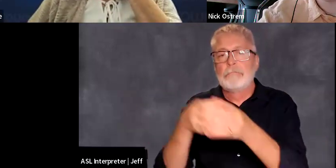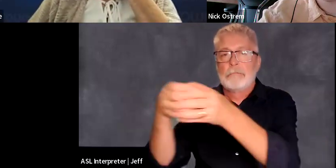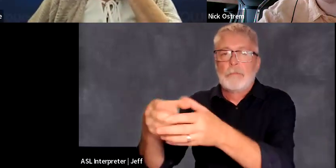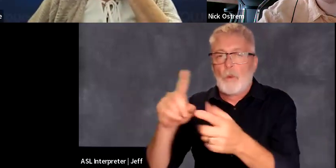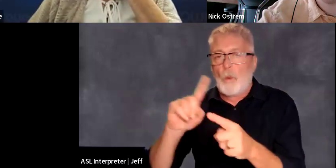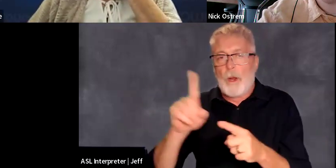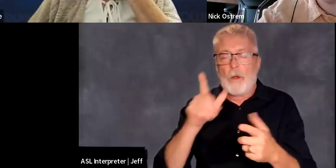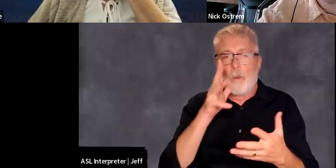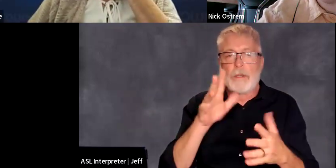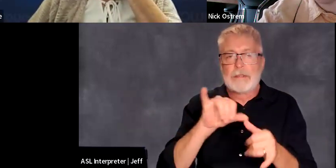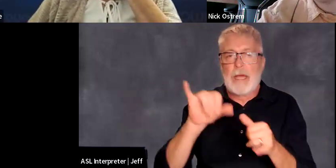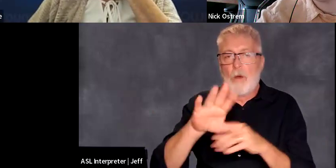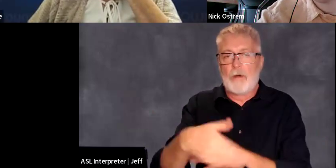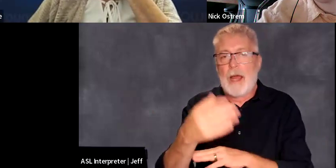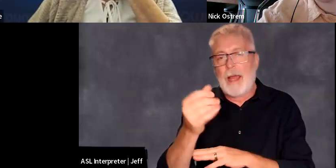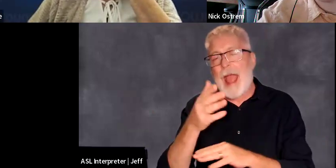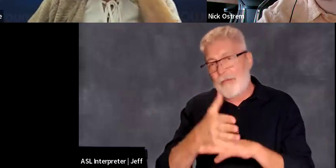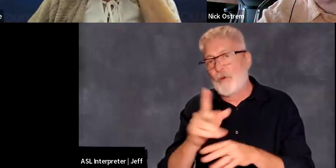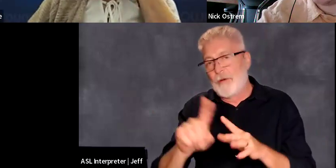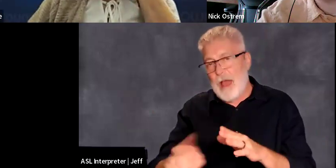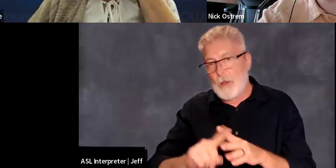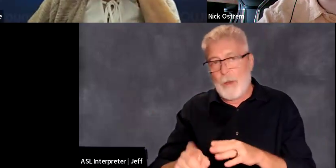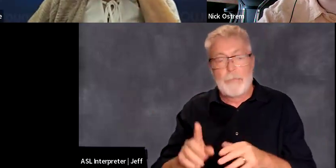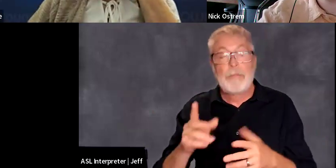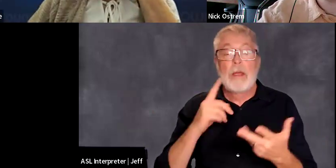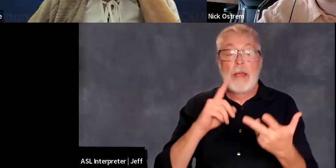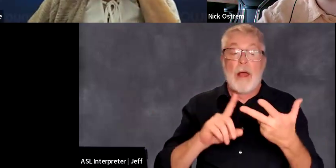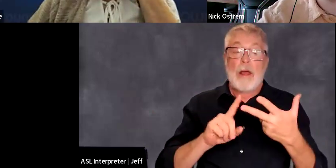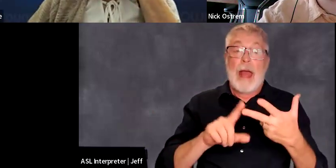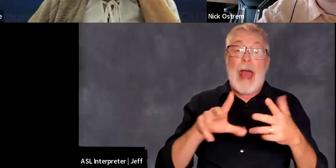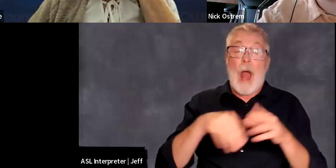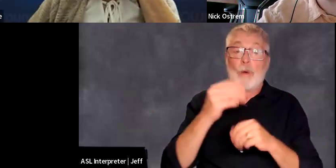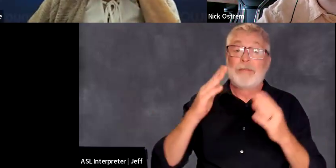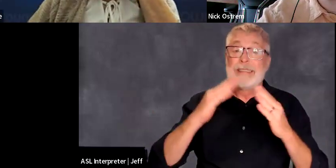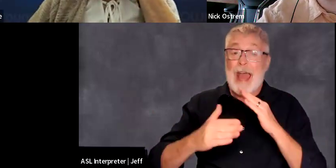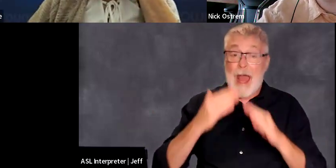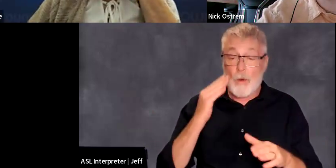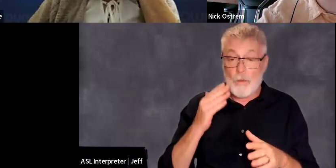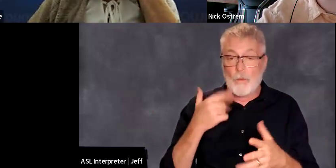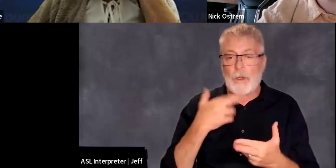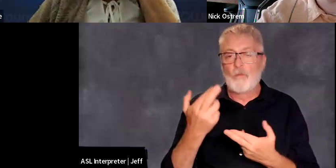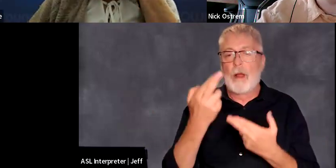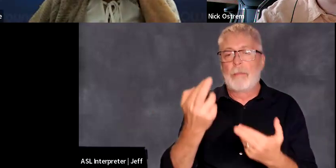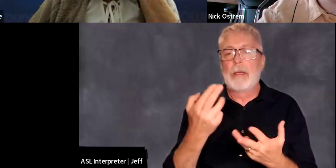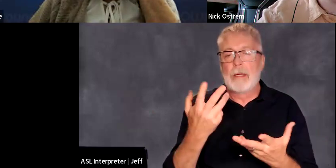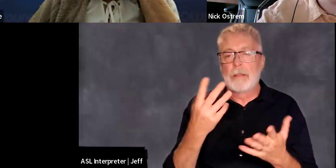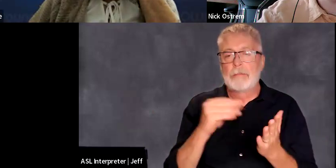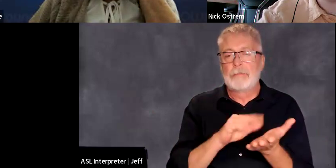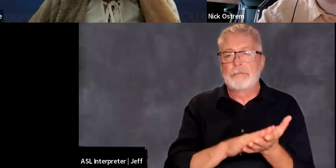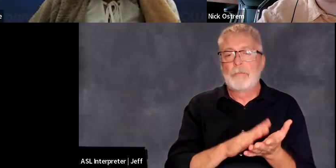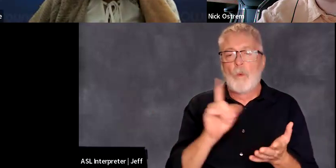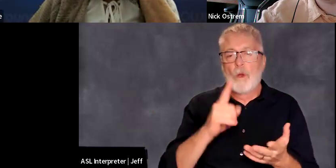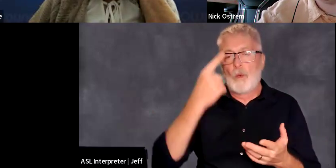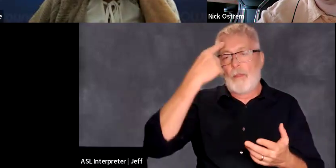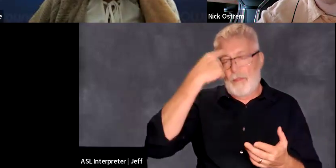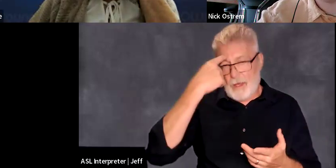evacuated. We generally, for the out of town emergency meeting place, we recommend putting in where you